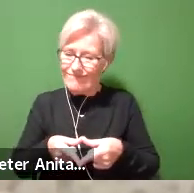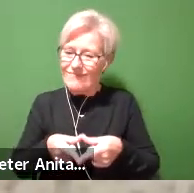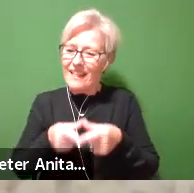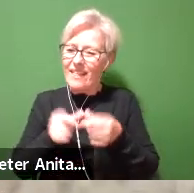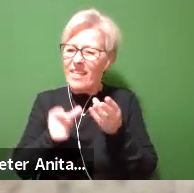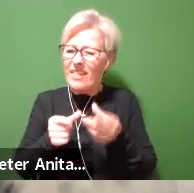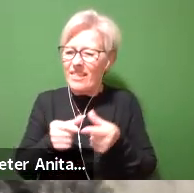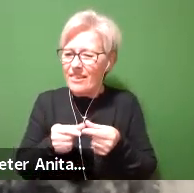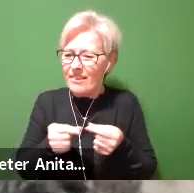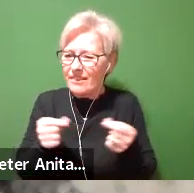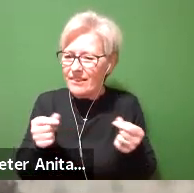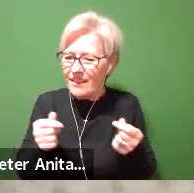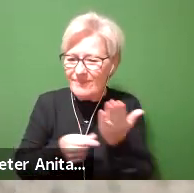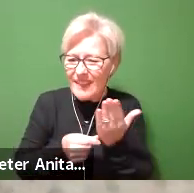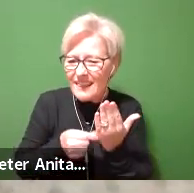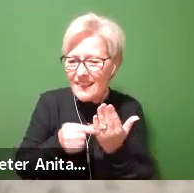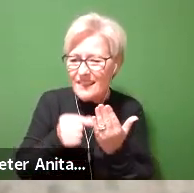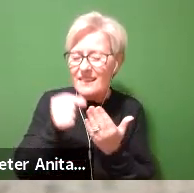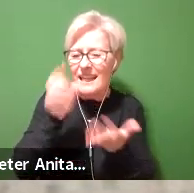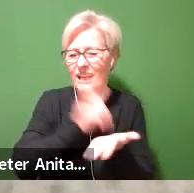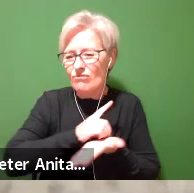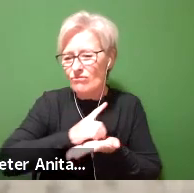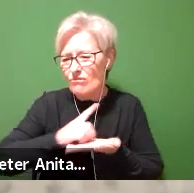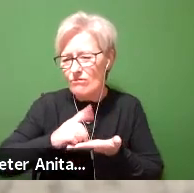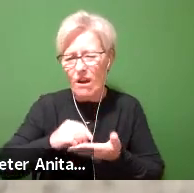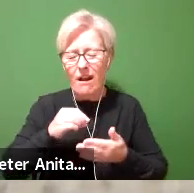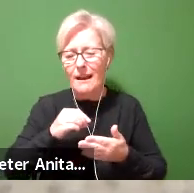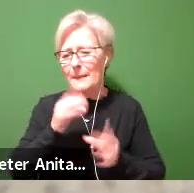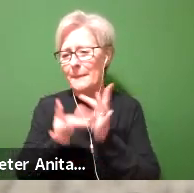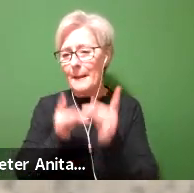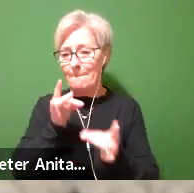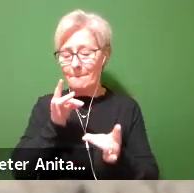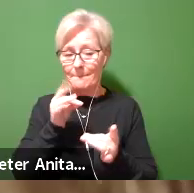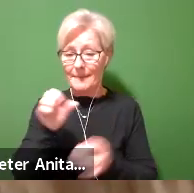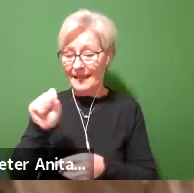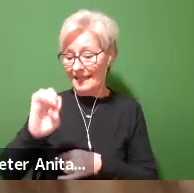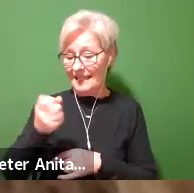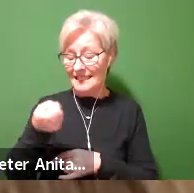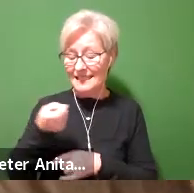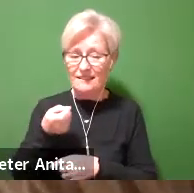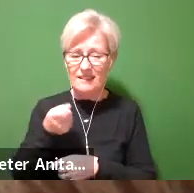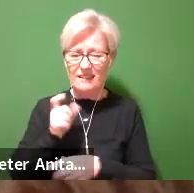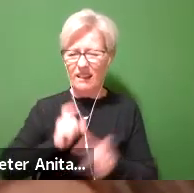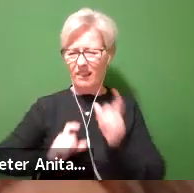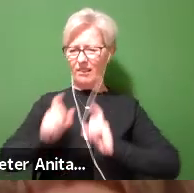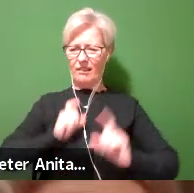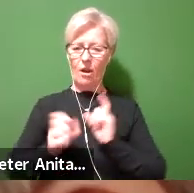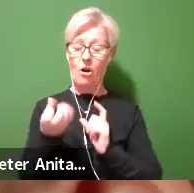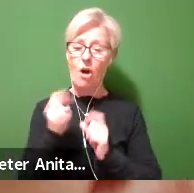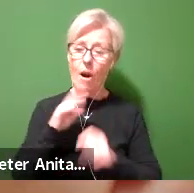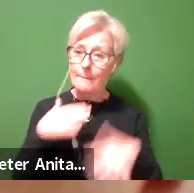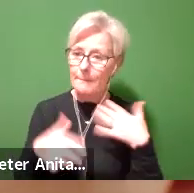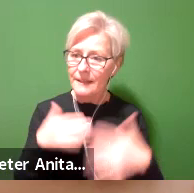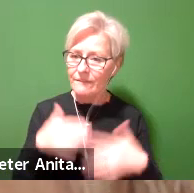make penetrative sex uncomfortable or painful. There are treatments available to help your symptoms. For example, the use